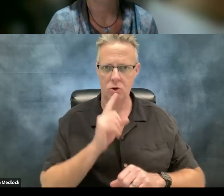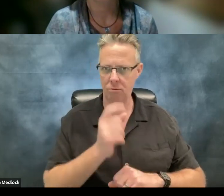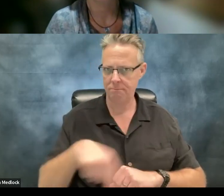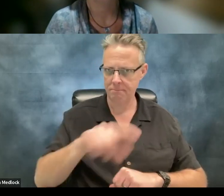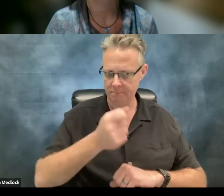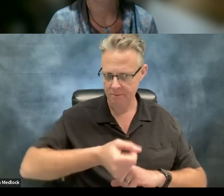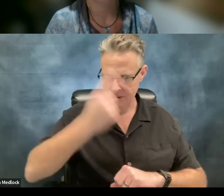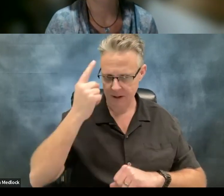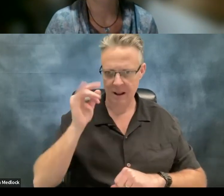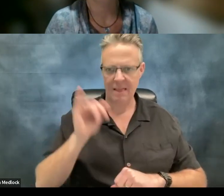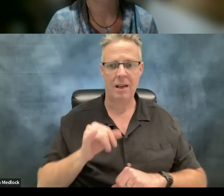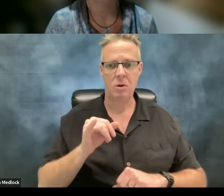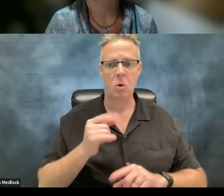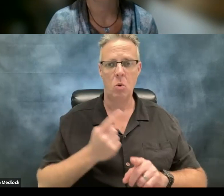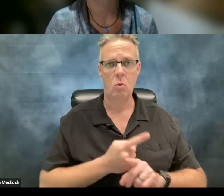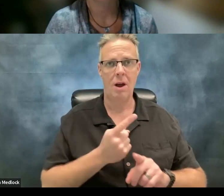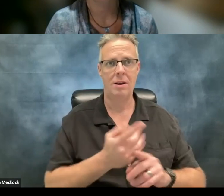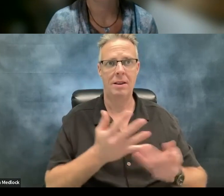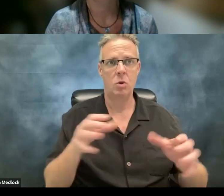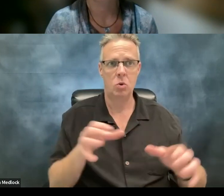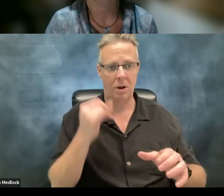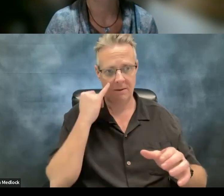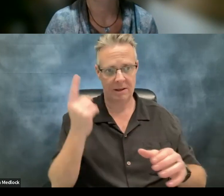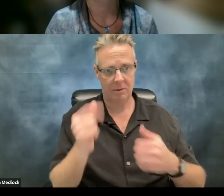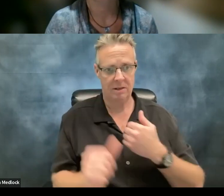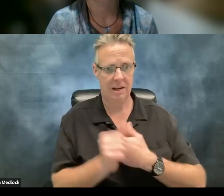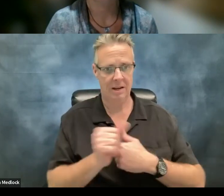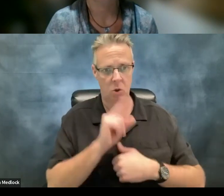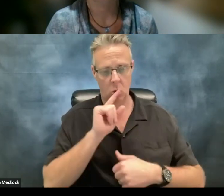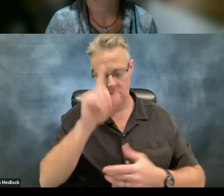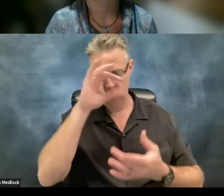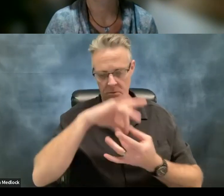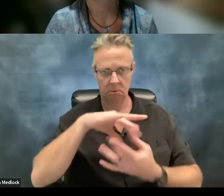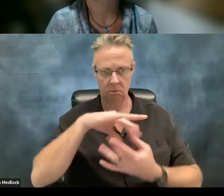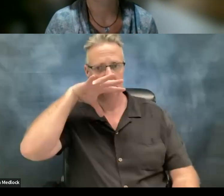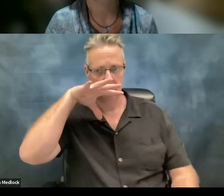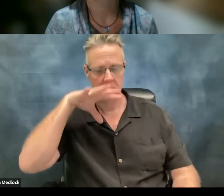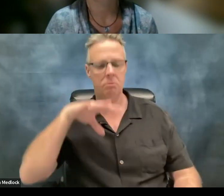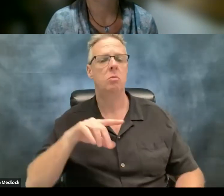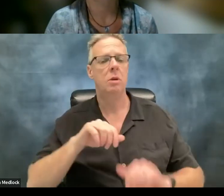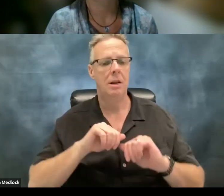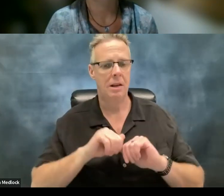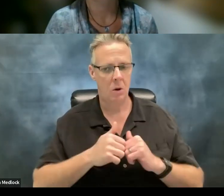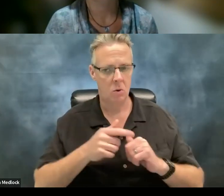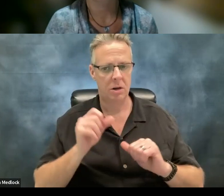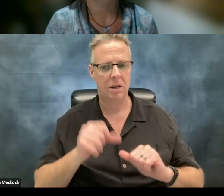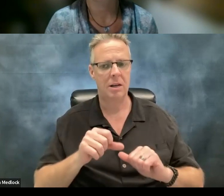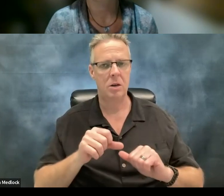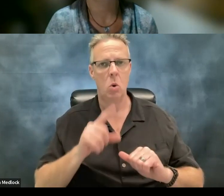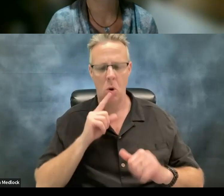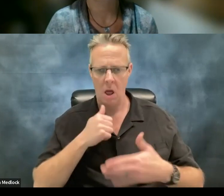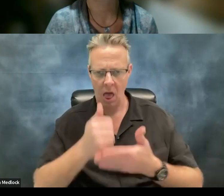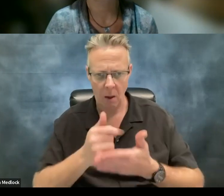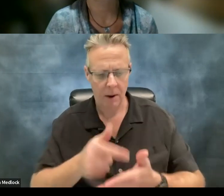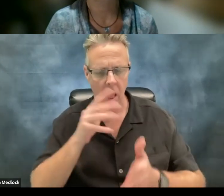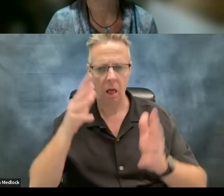that the ethical thing to do when someone is dangerously disconnected from reality is to treat them, not leave them to suffer on